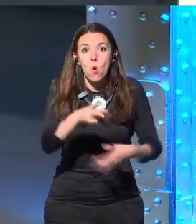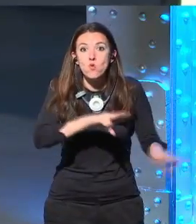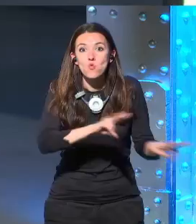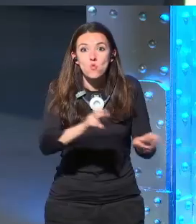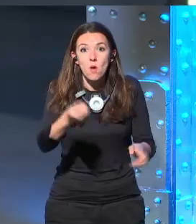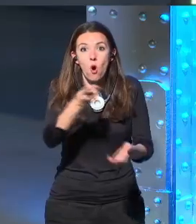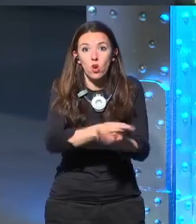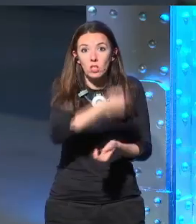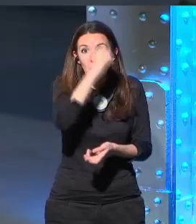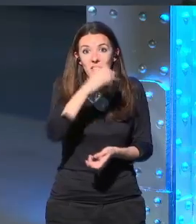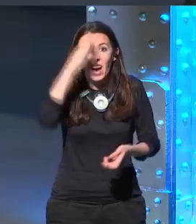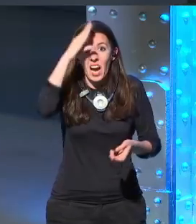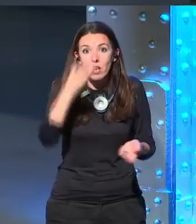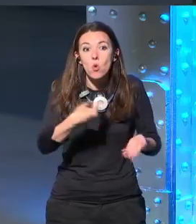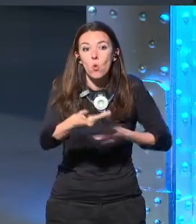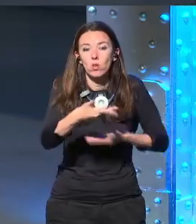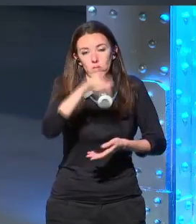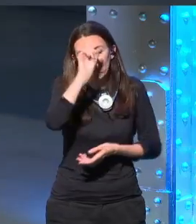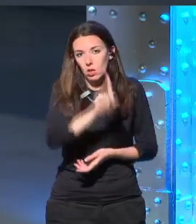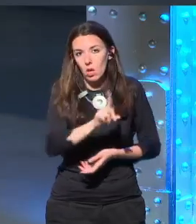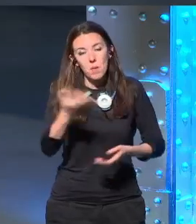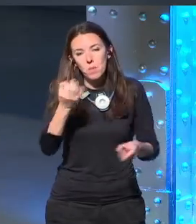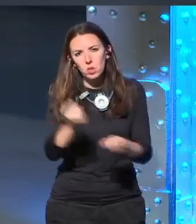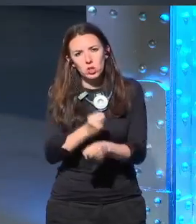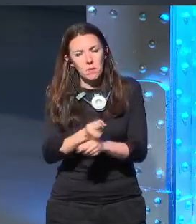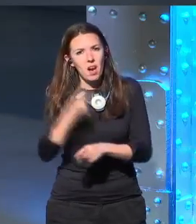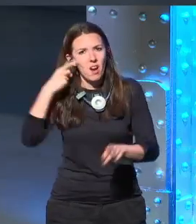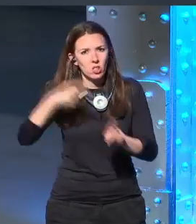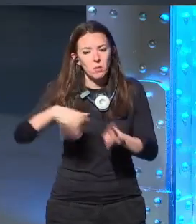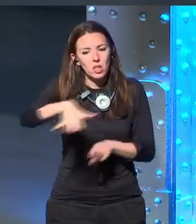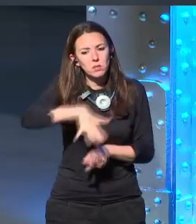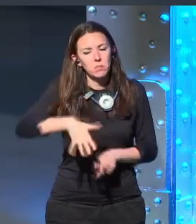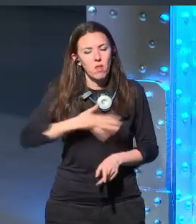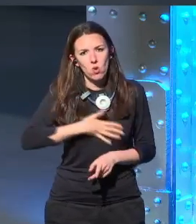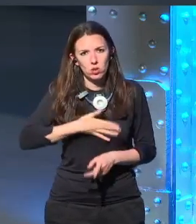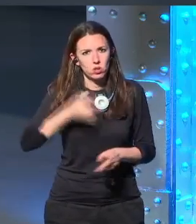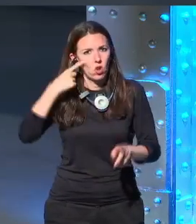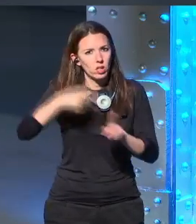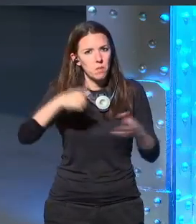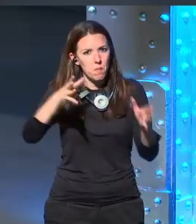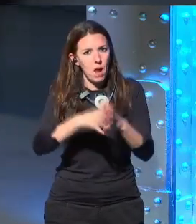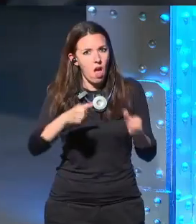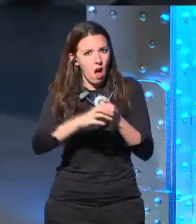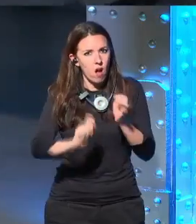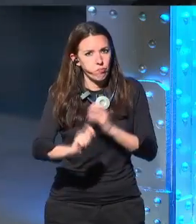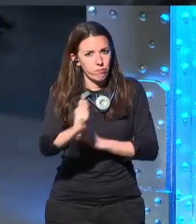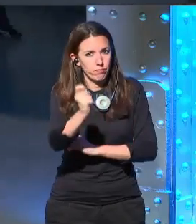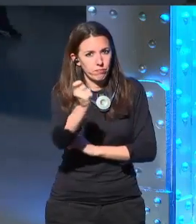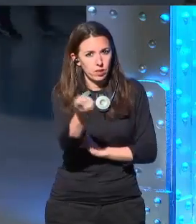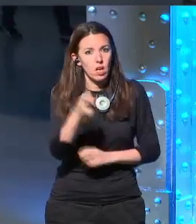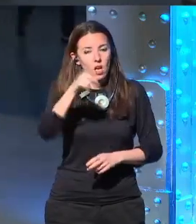when to expect a new Leonardo, but we must work to ensure that there is space, comfortable space for this